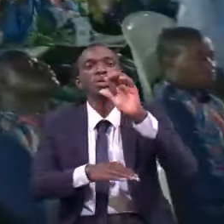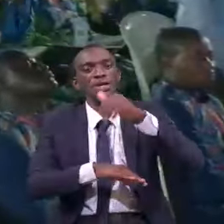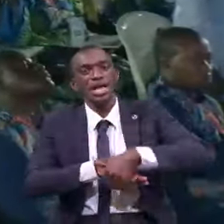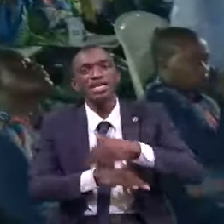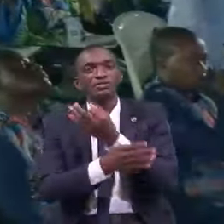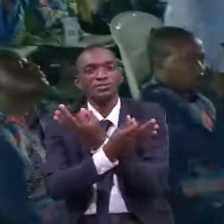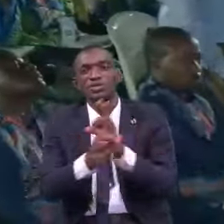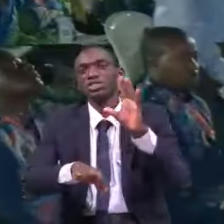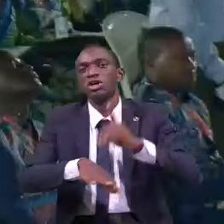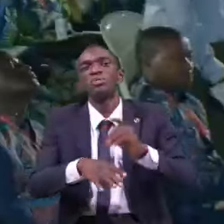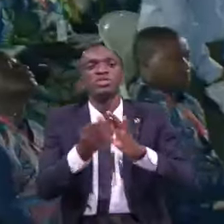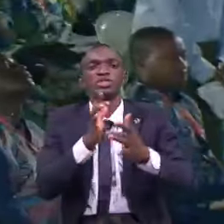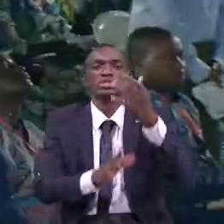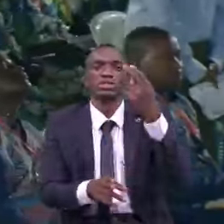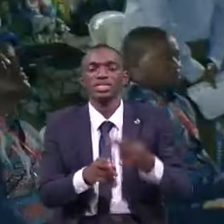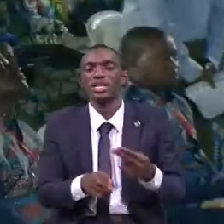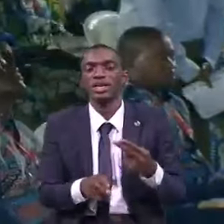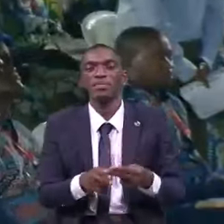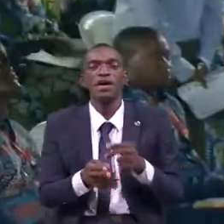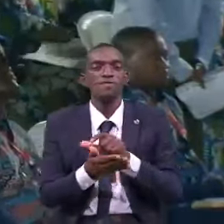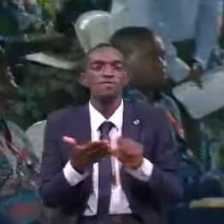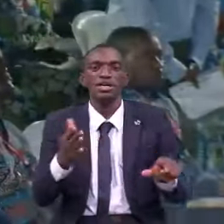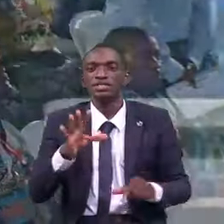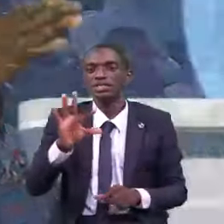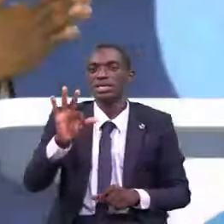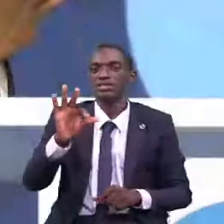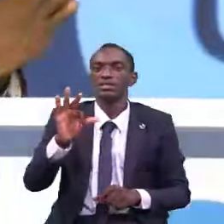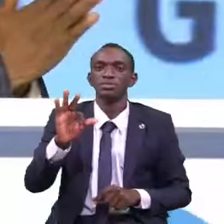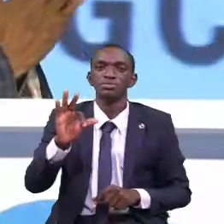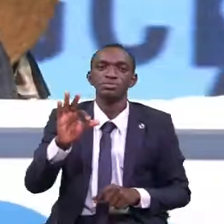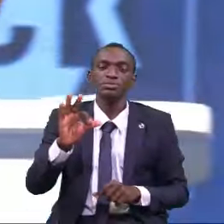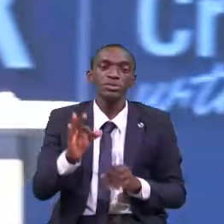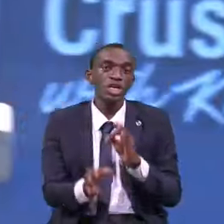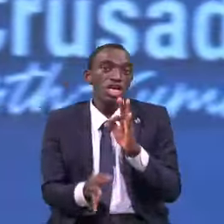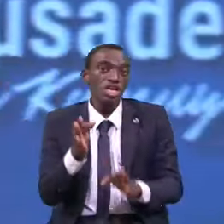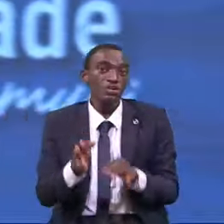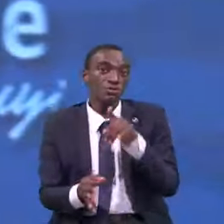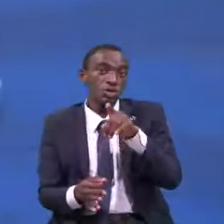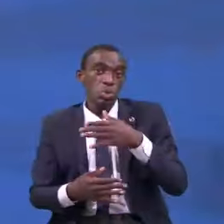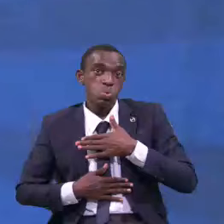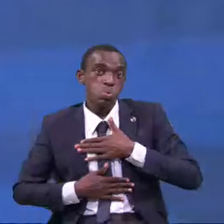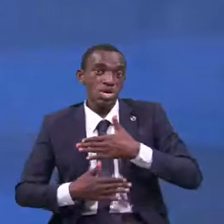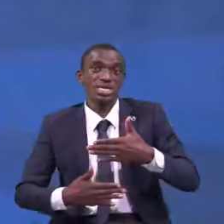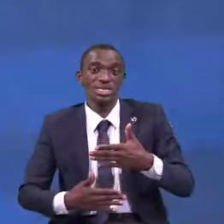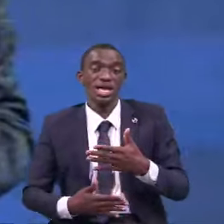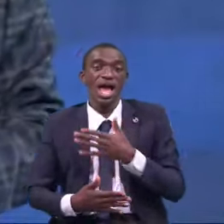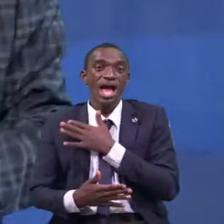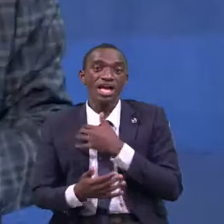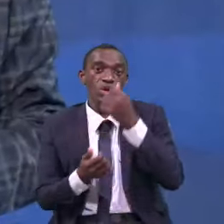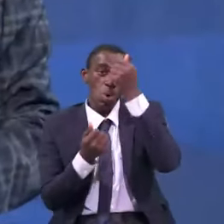Look at verse 19. If ye be willing and obedient.